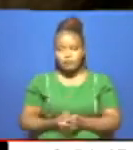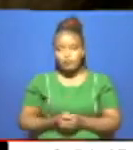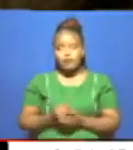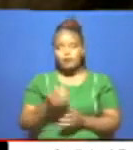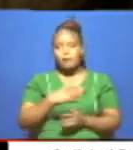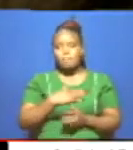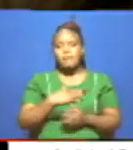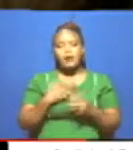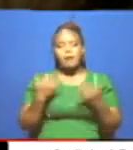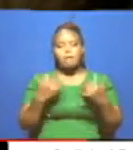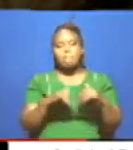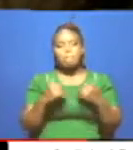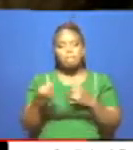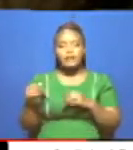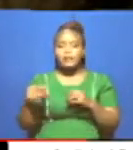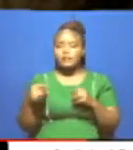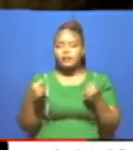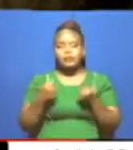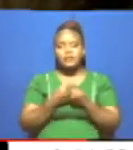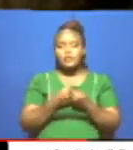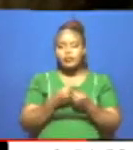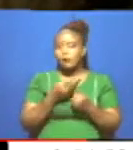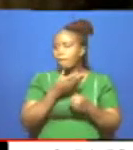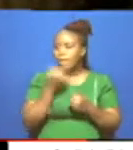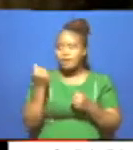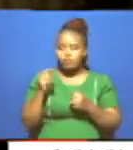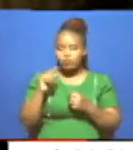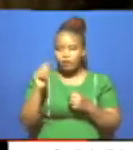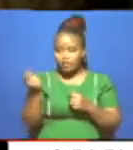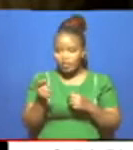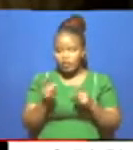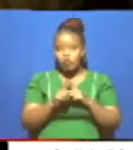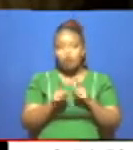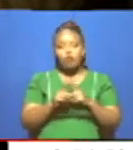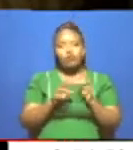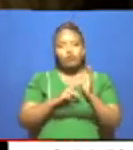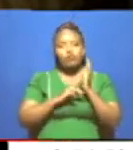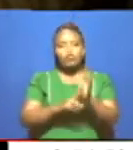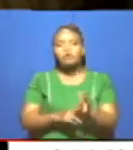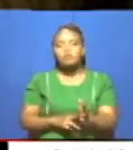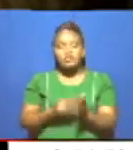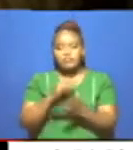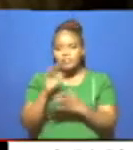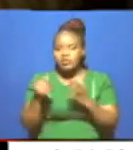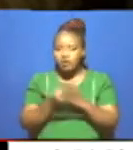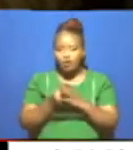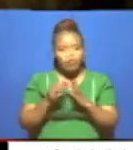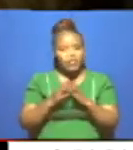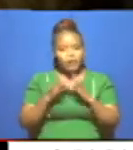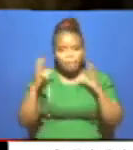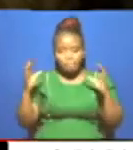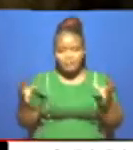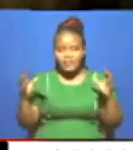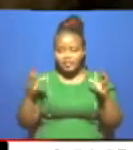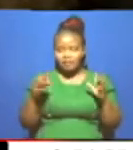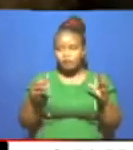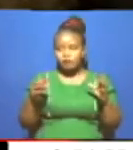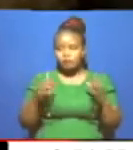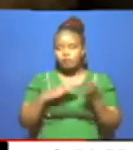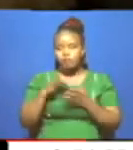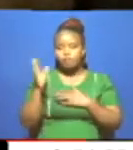Kenya and to represent my country on every major global platform that came our